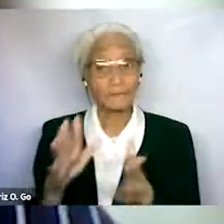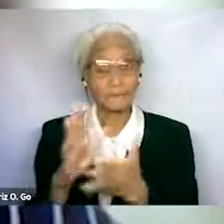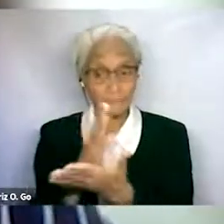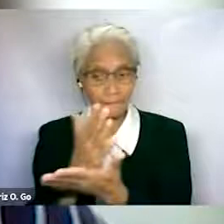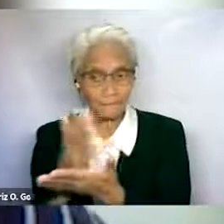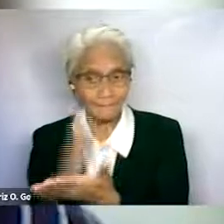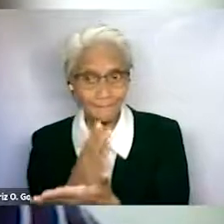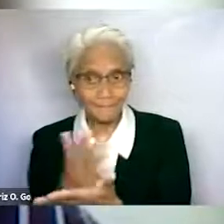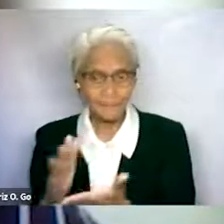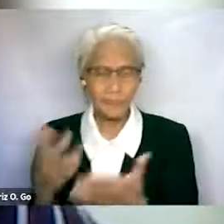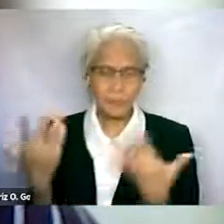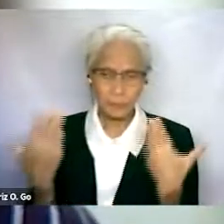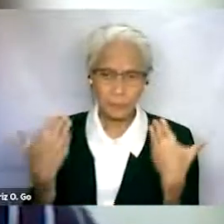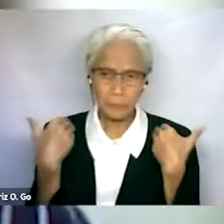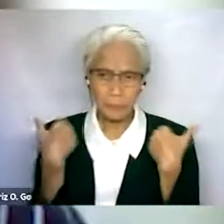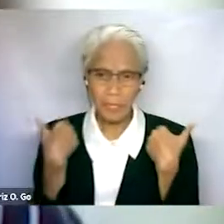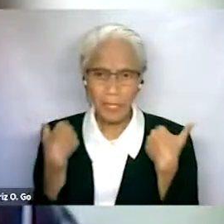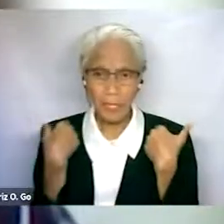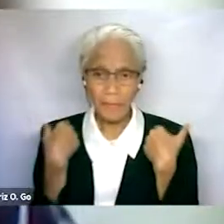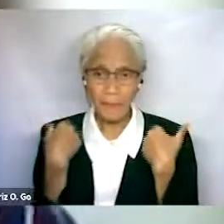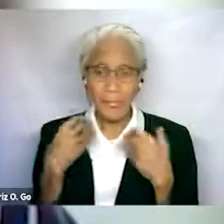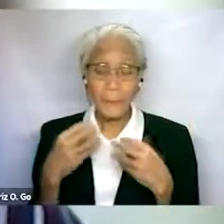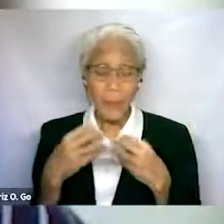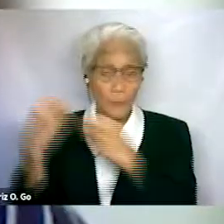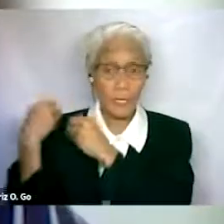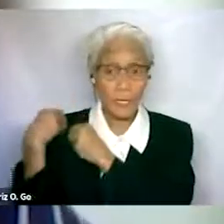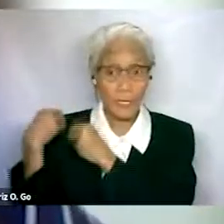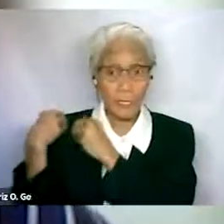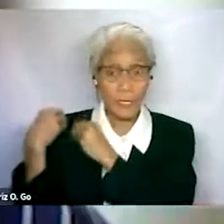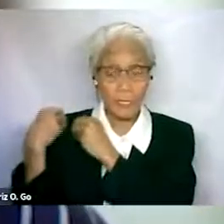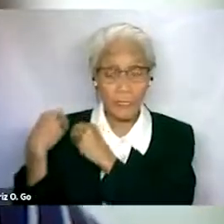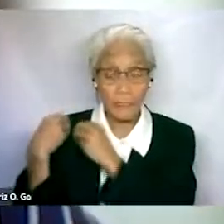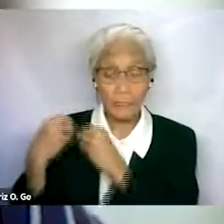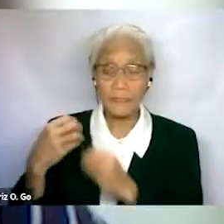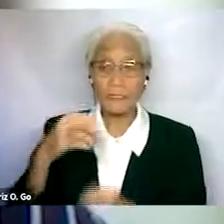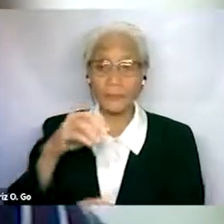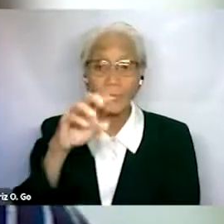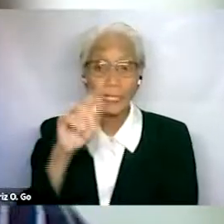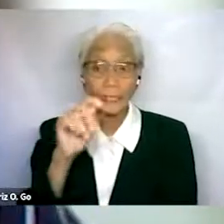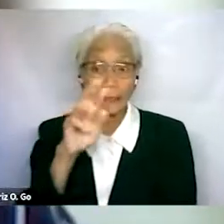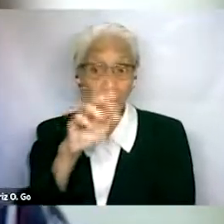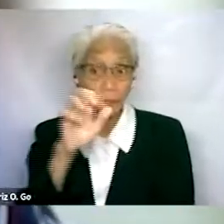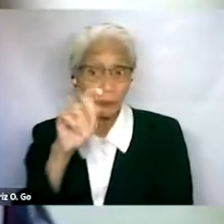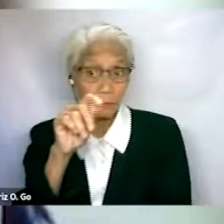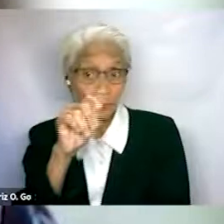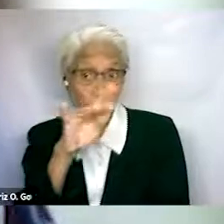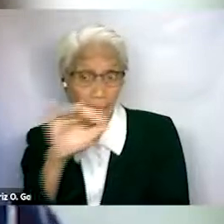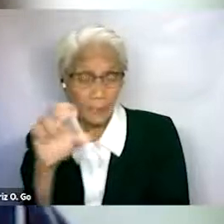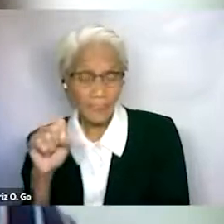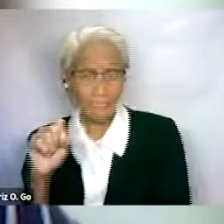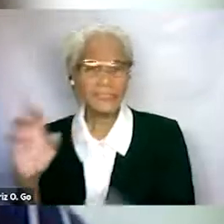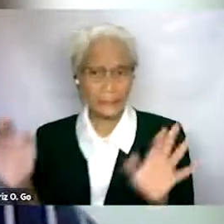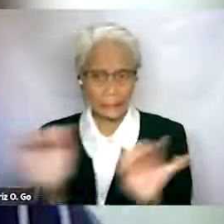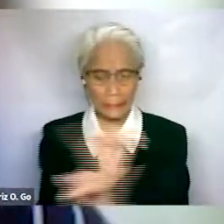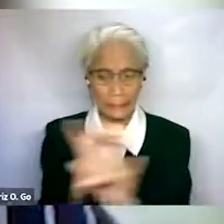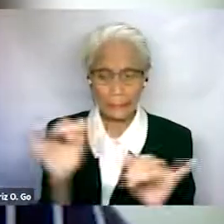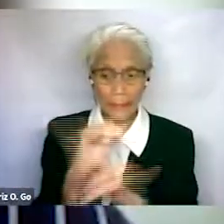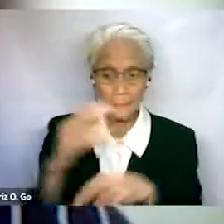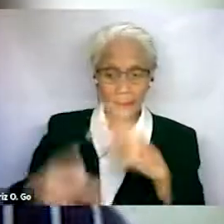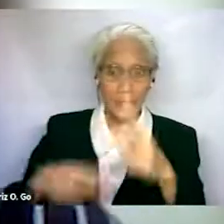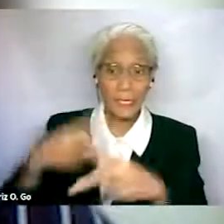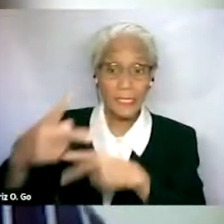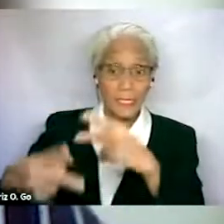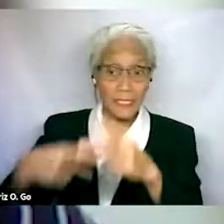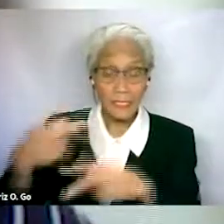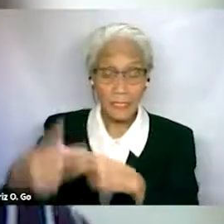of obligations of state parties to the treaties. He already covered uniform reporting processes in treaty bodies,